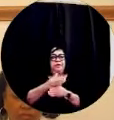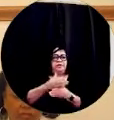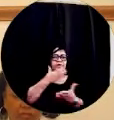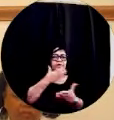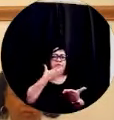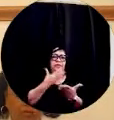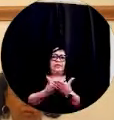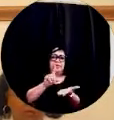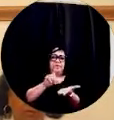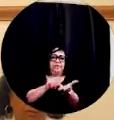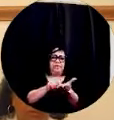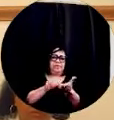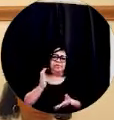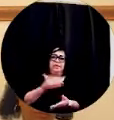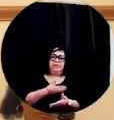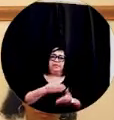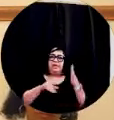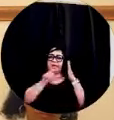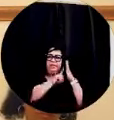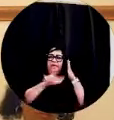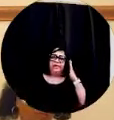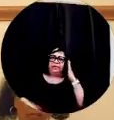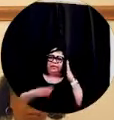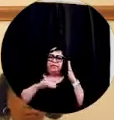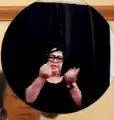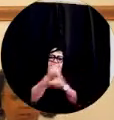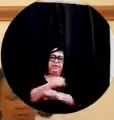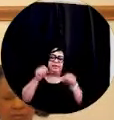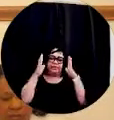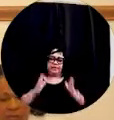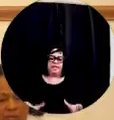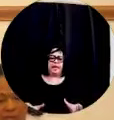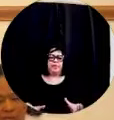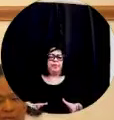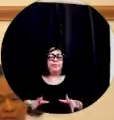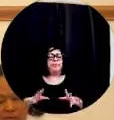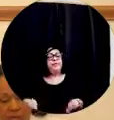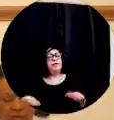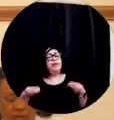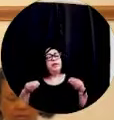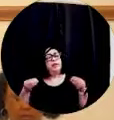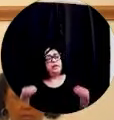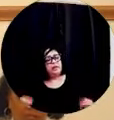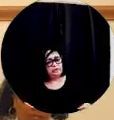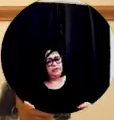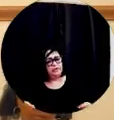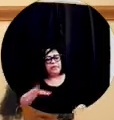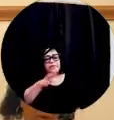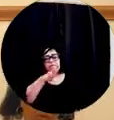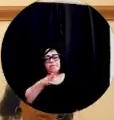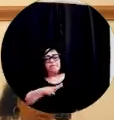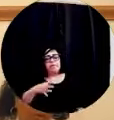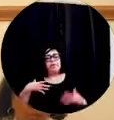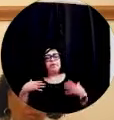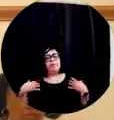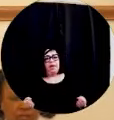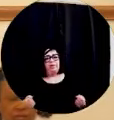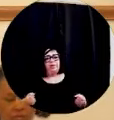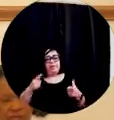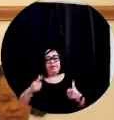speaker, empowering women to live their fullest God-given potential.